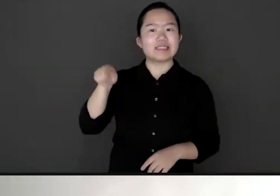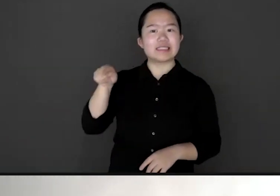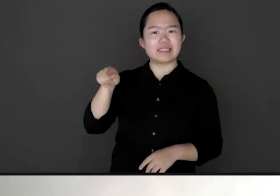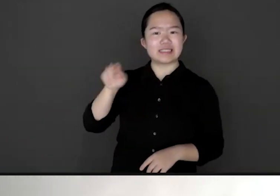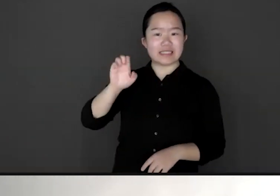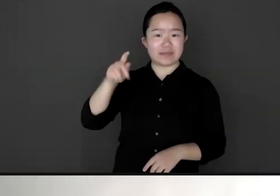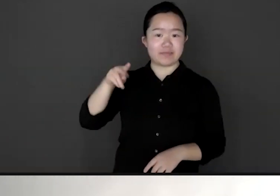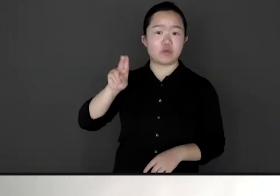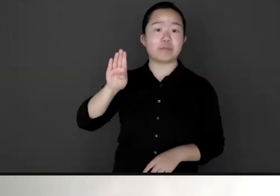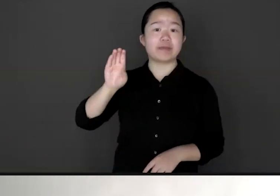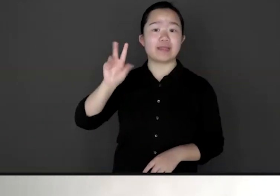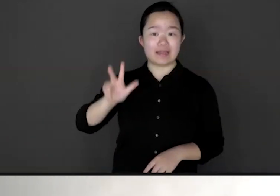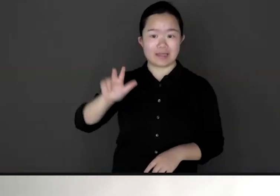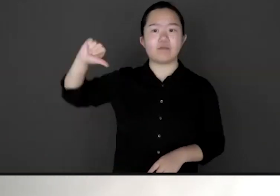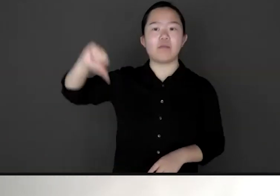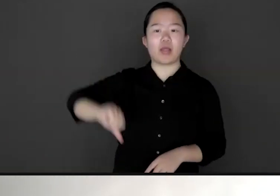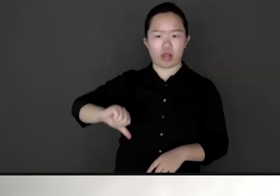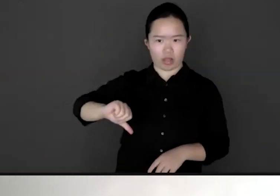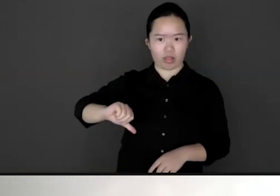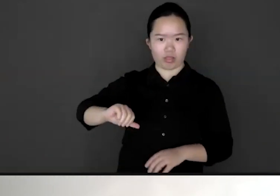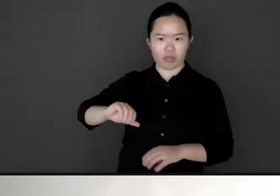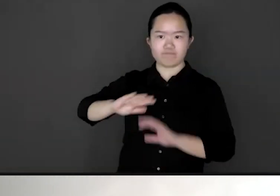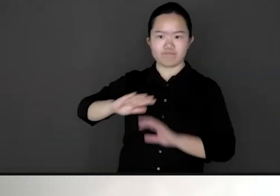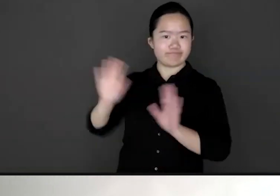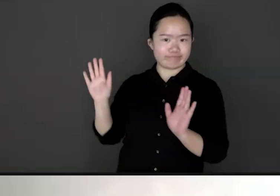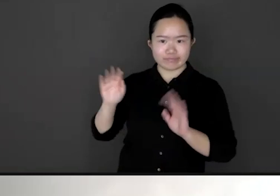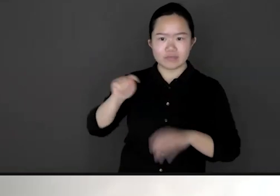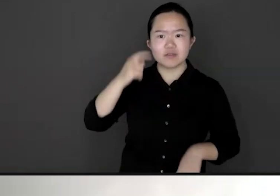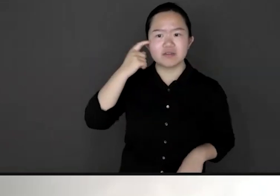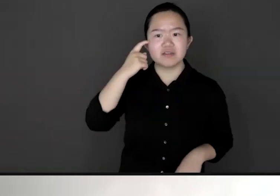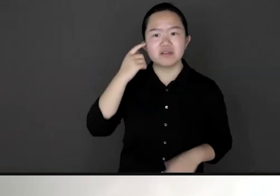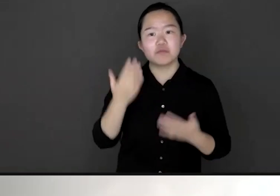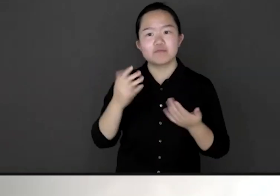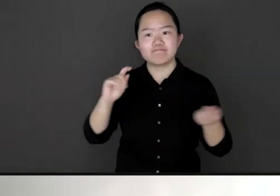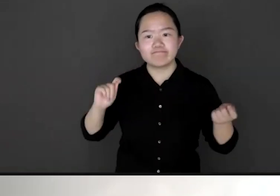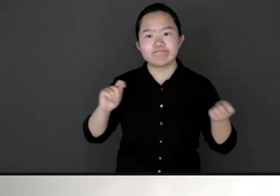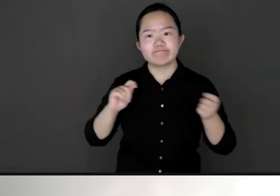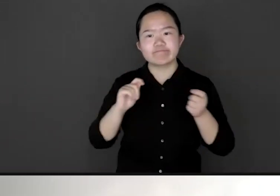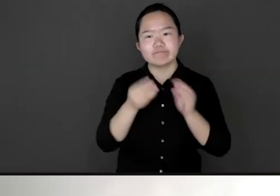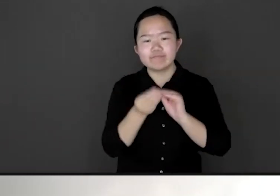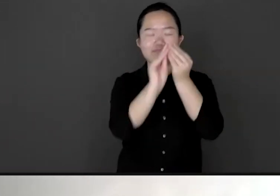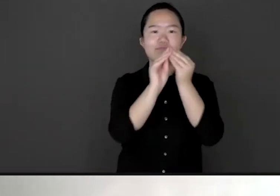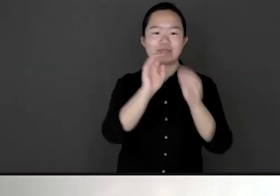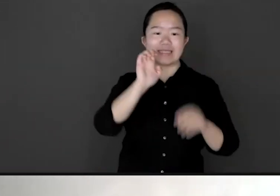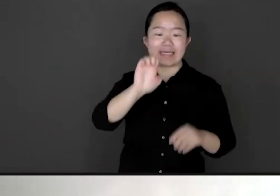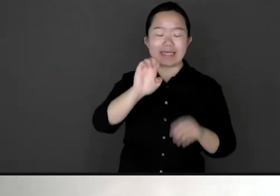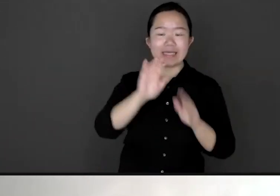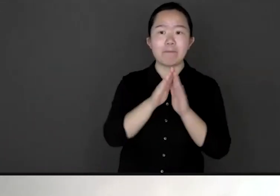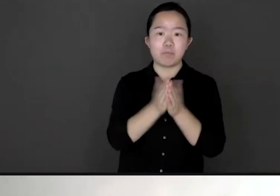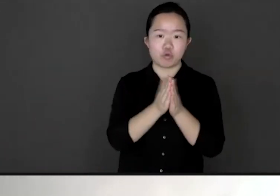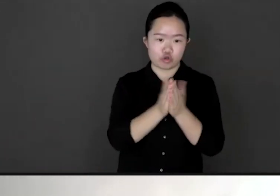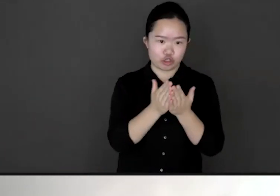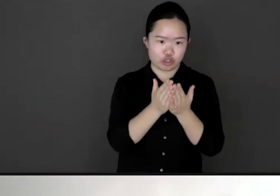in PDF. That's just the reality. The problem is not that the tools are not getting